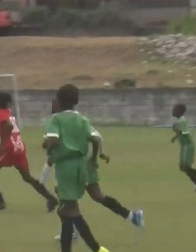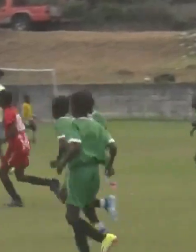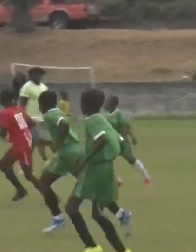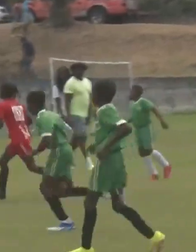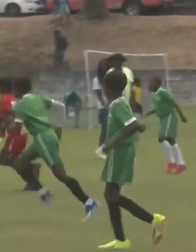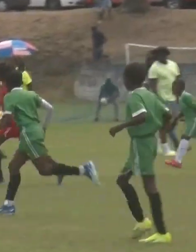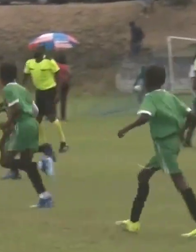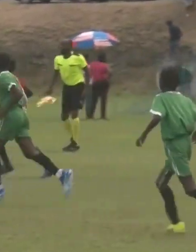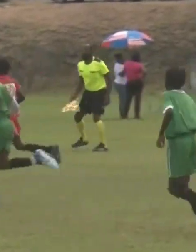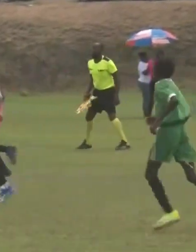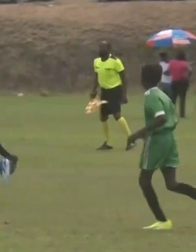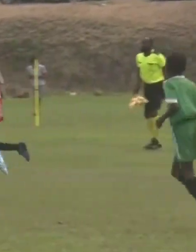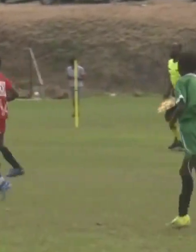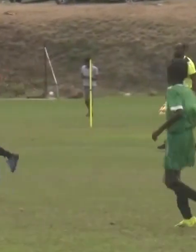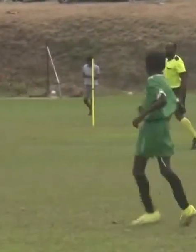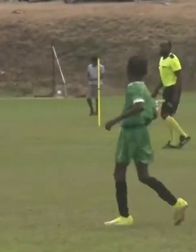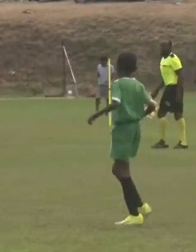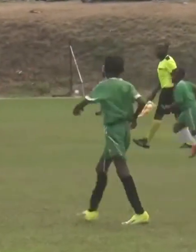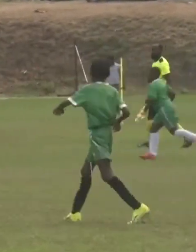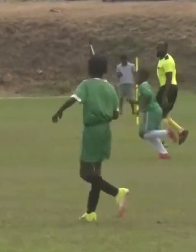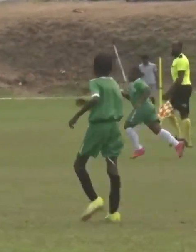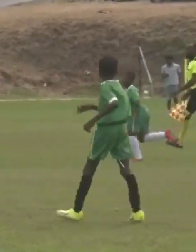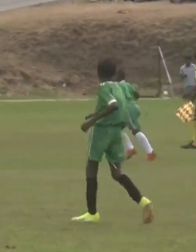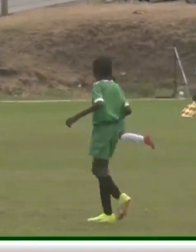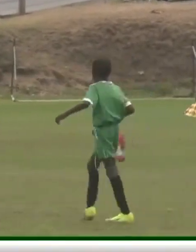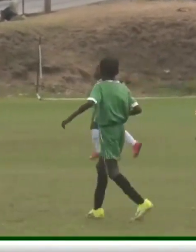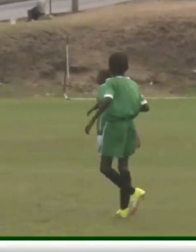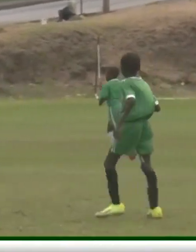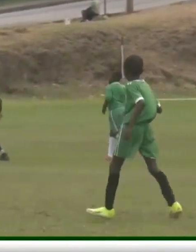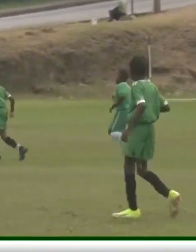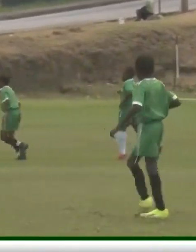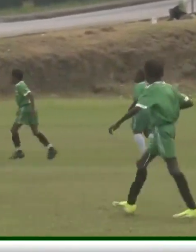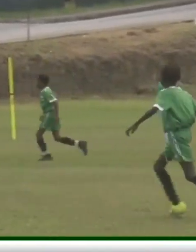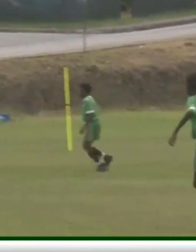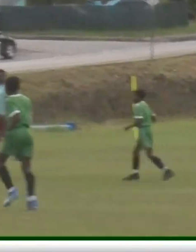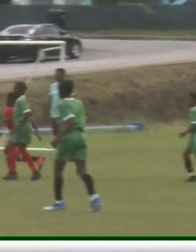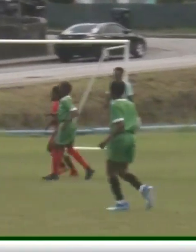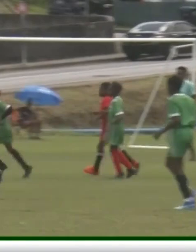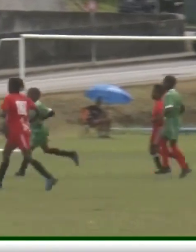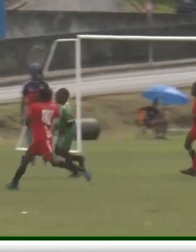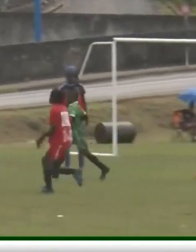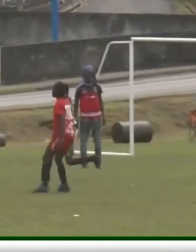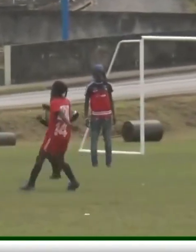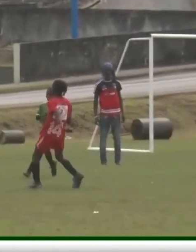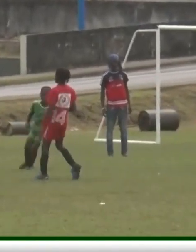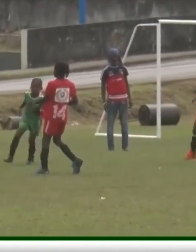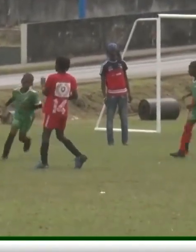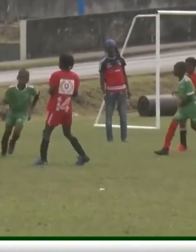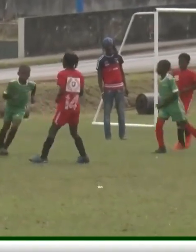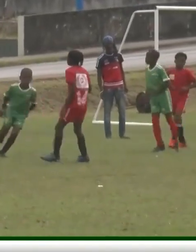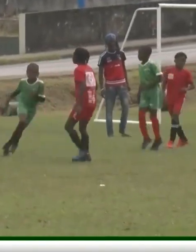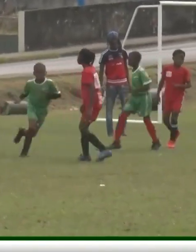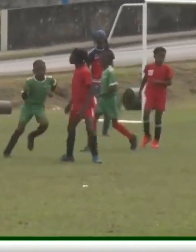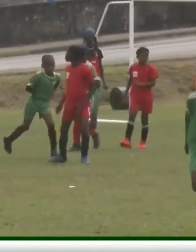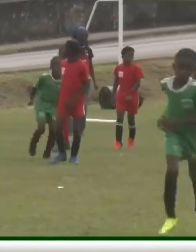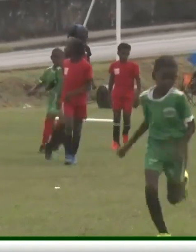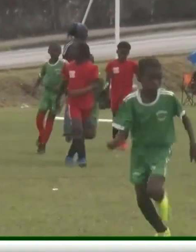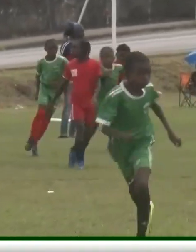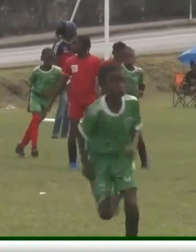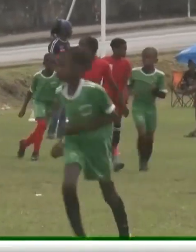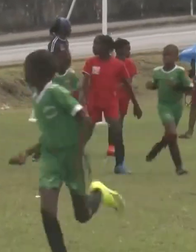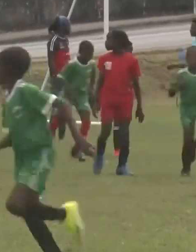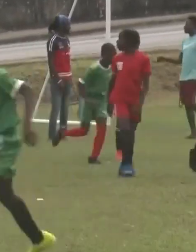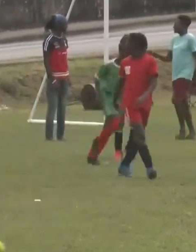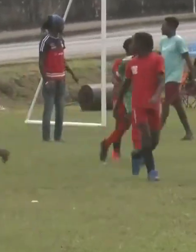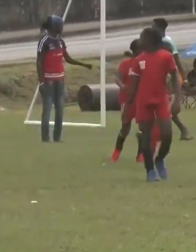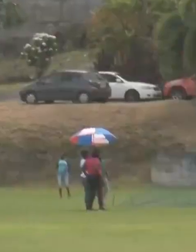St. Mary's in the red had to get past St. Cyprian's, and that was proven a tall task as the St. Cyprian's keeper was not letting anything pass